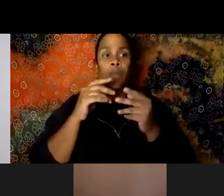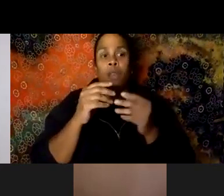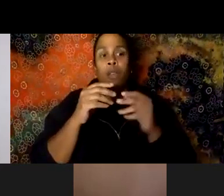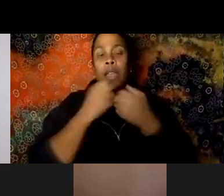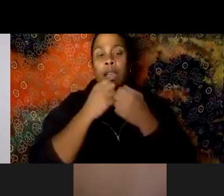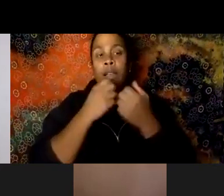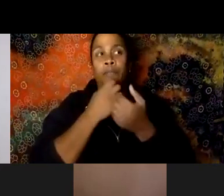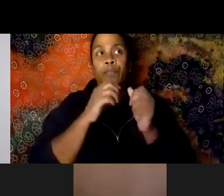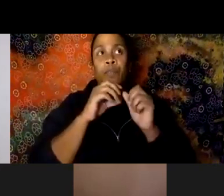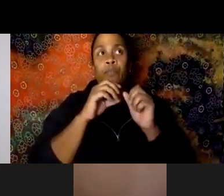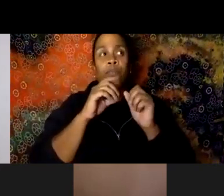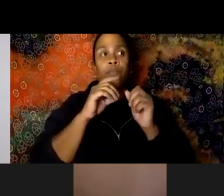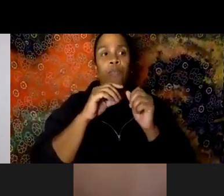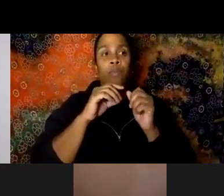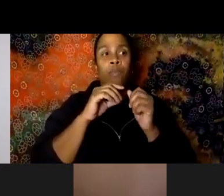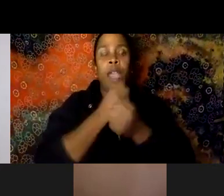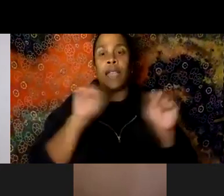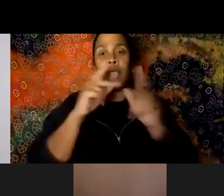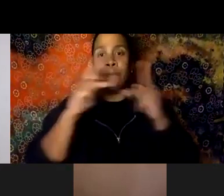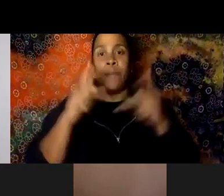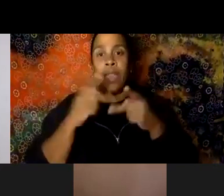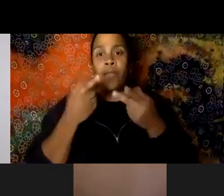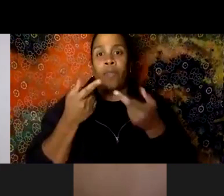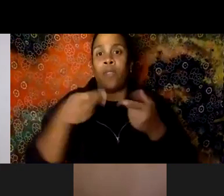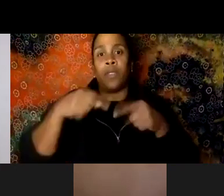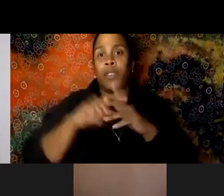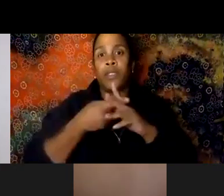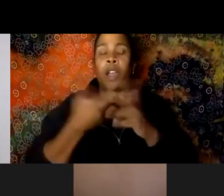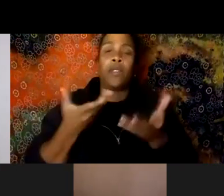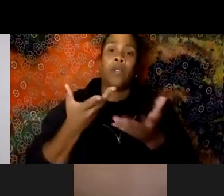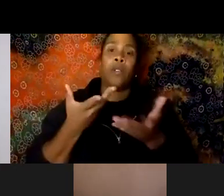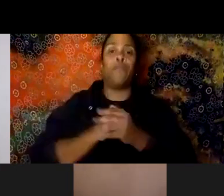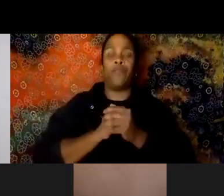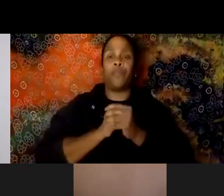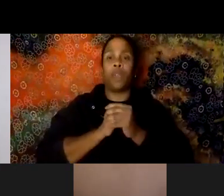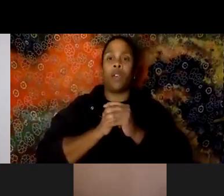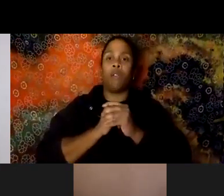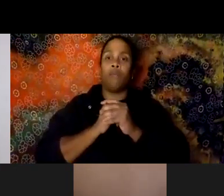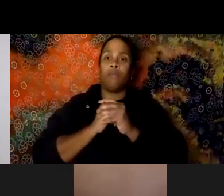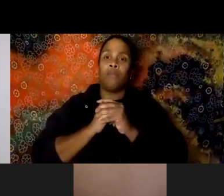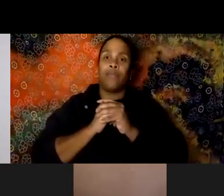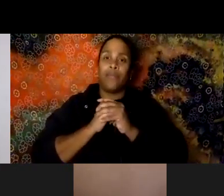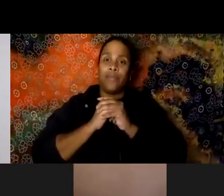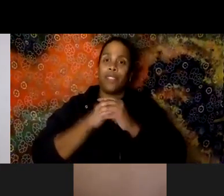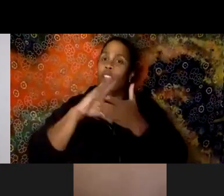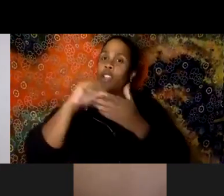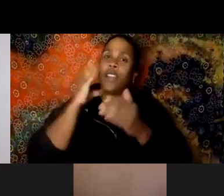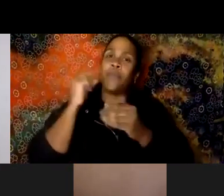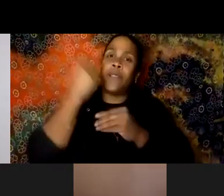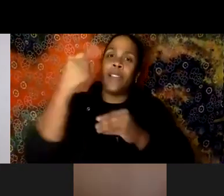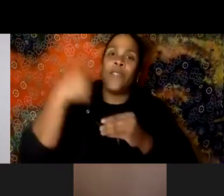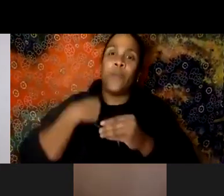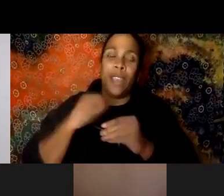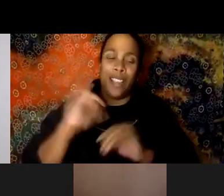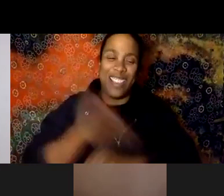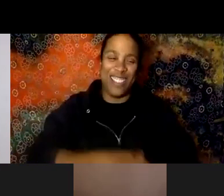like a safe place for this to start. So Yeah. It's a learning